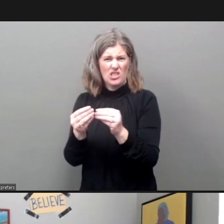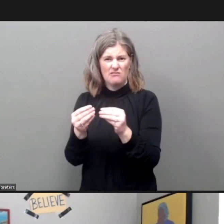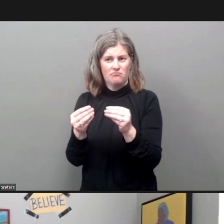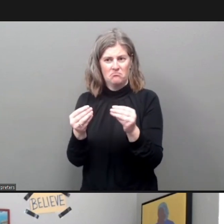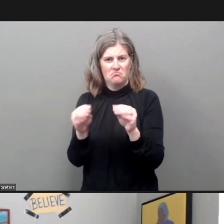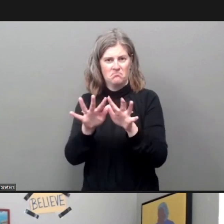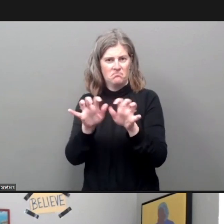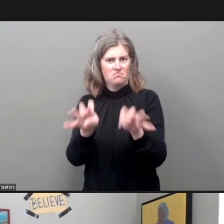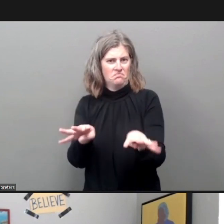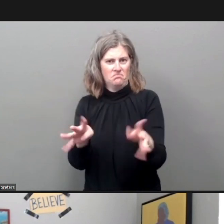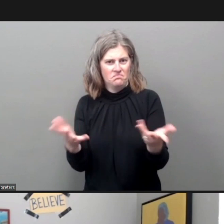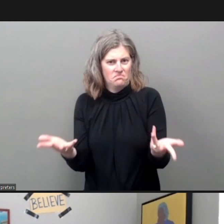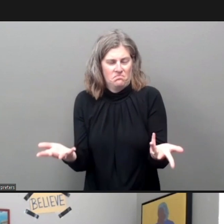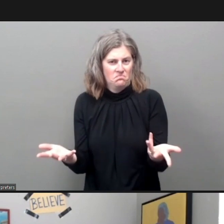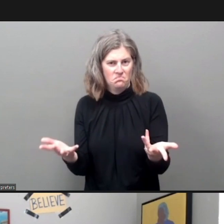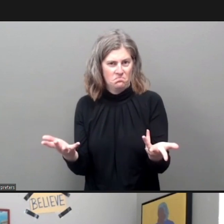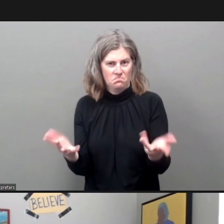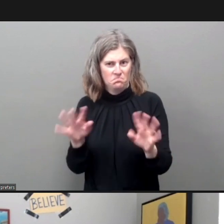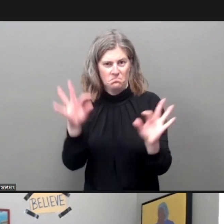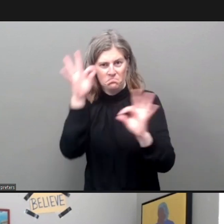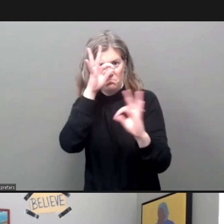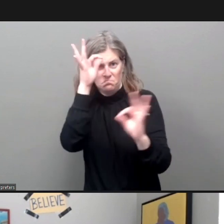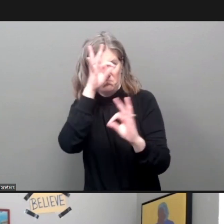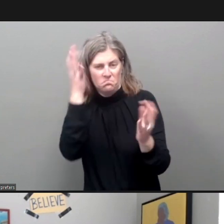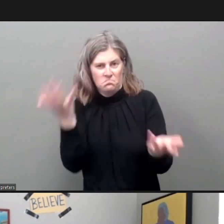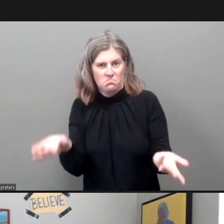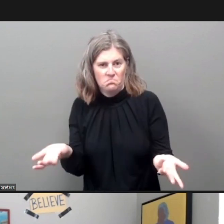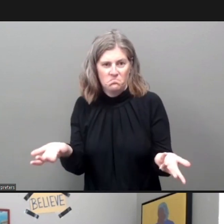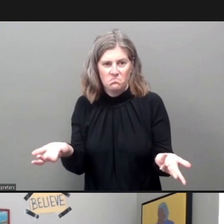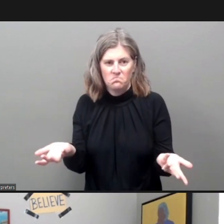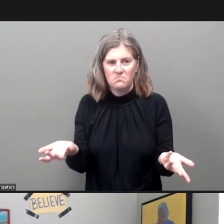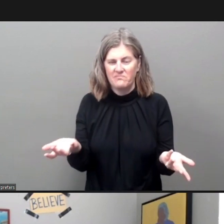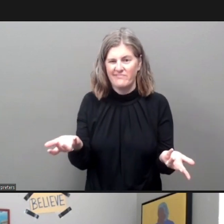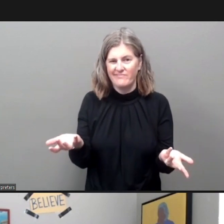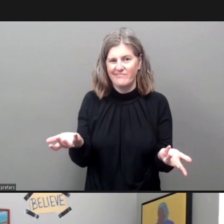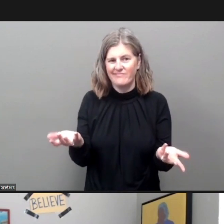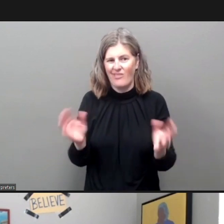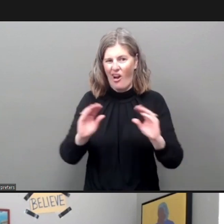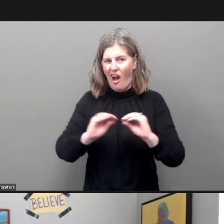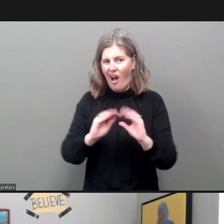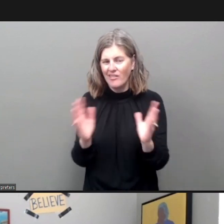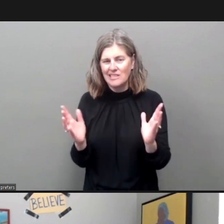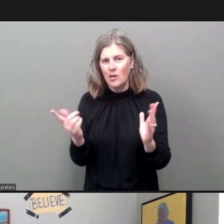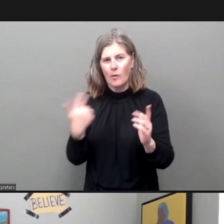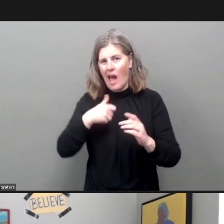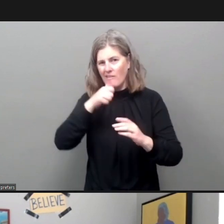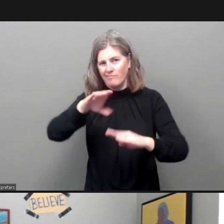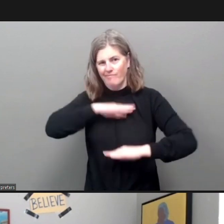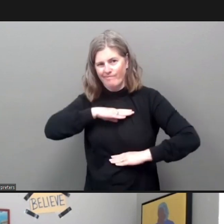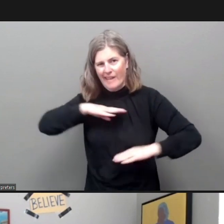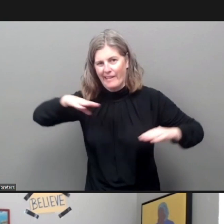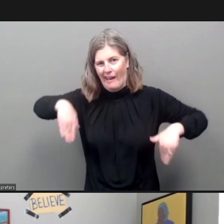don't think we know what it is. And I think that obviously we haven't reached it.